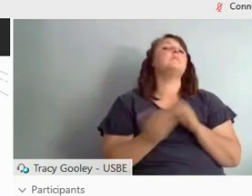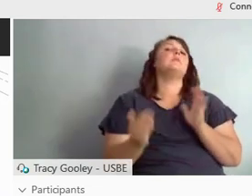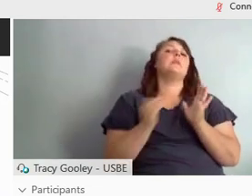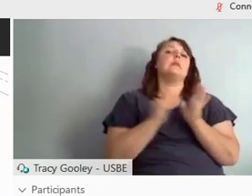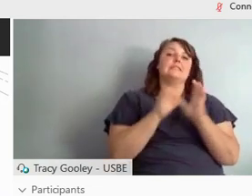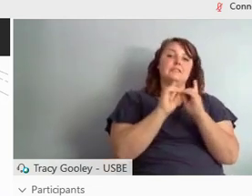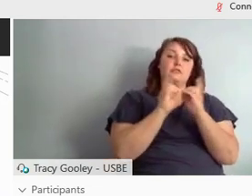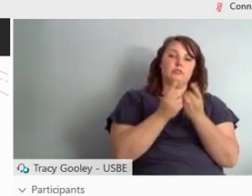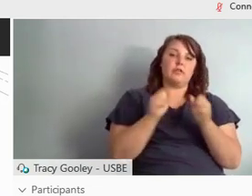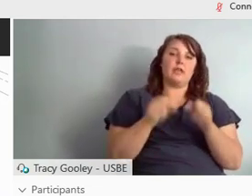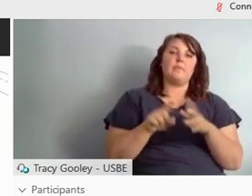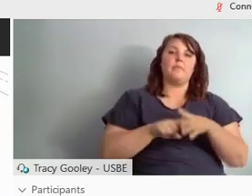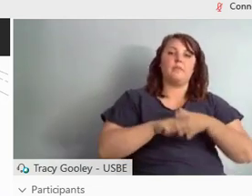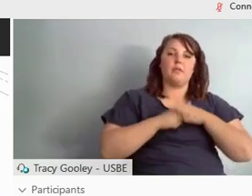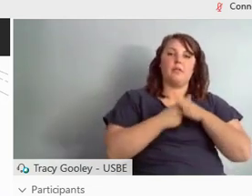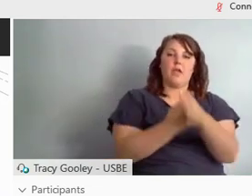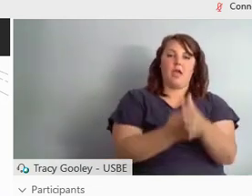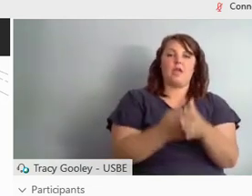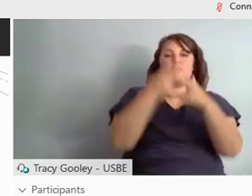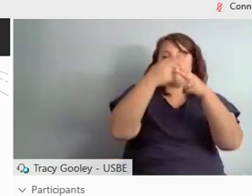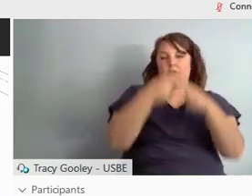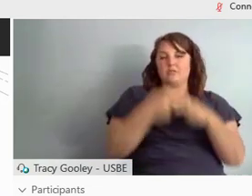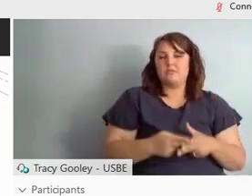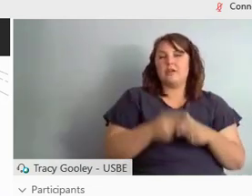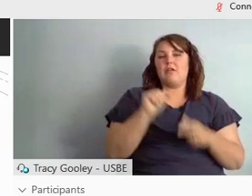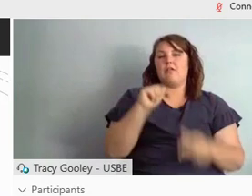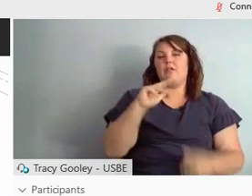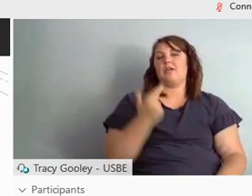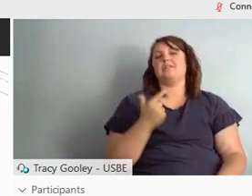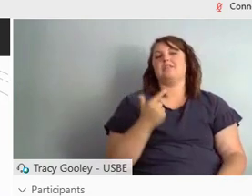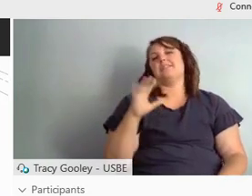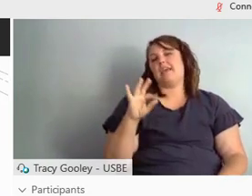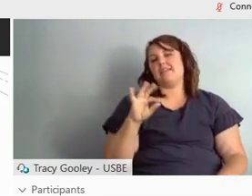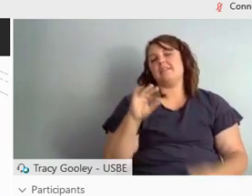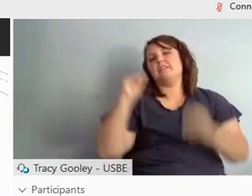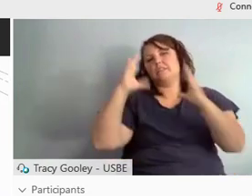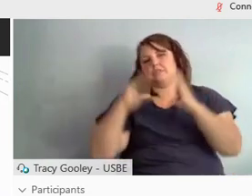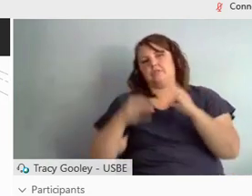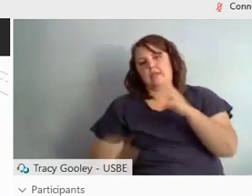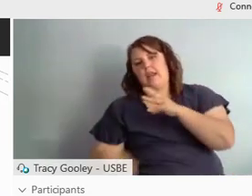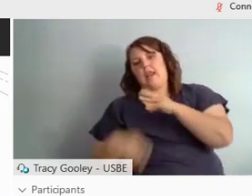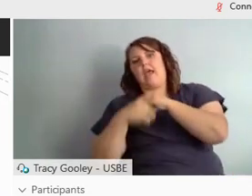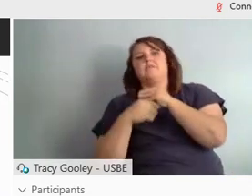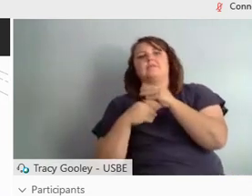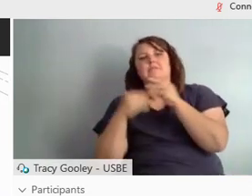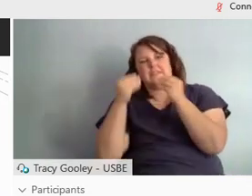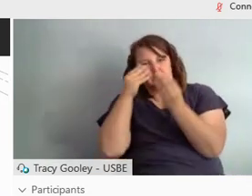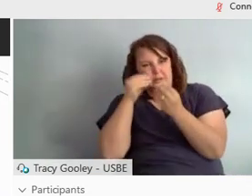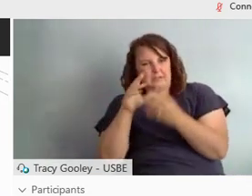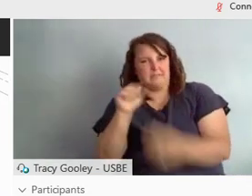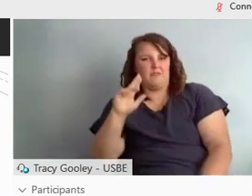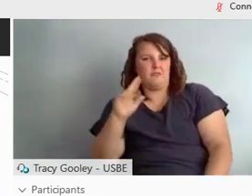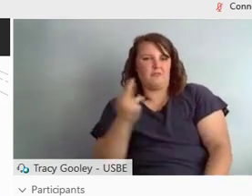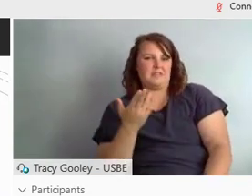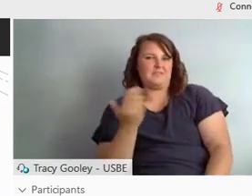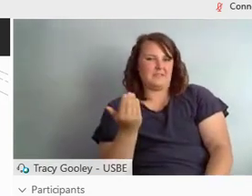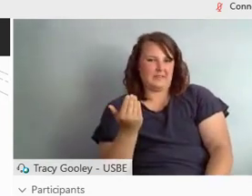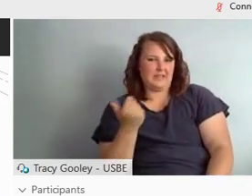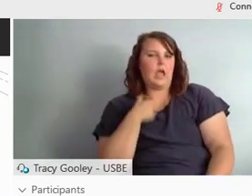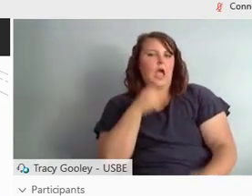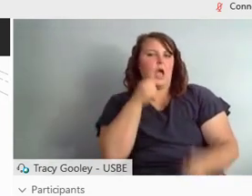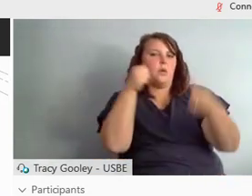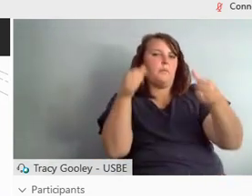Again, districts can begin rostering August 9th. Teachers can begin entering data August 15th. I